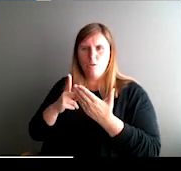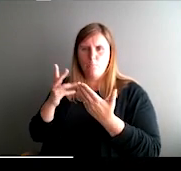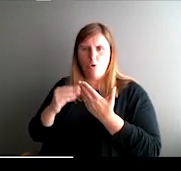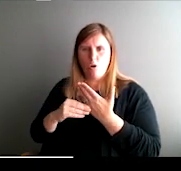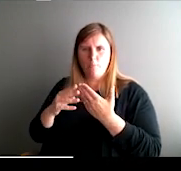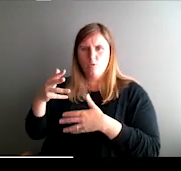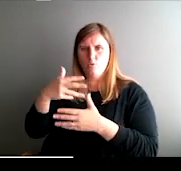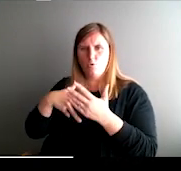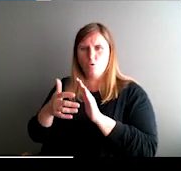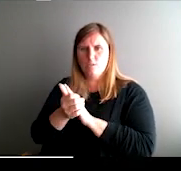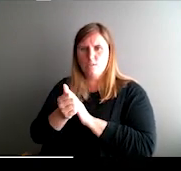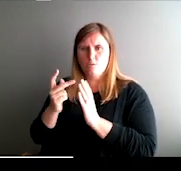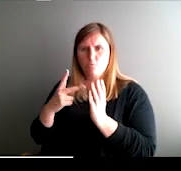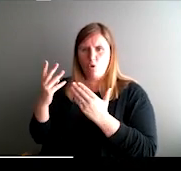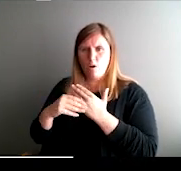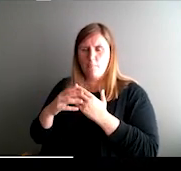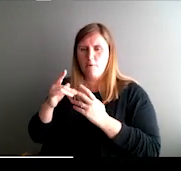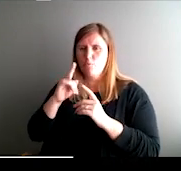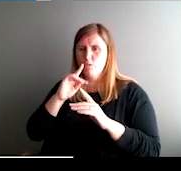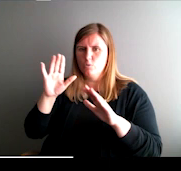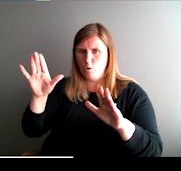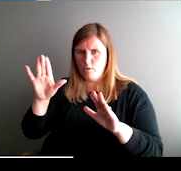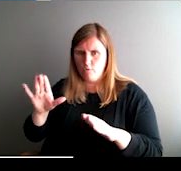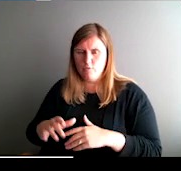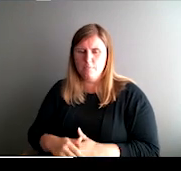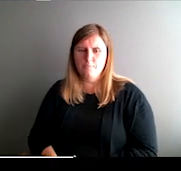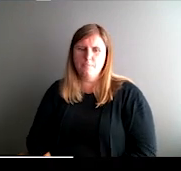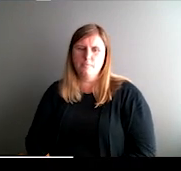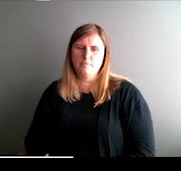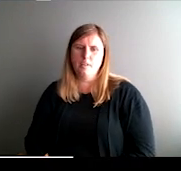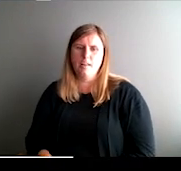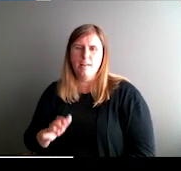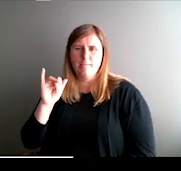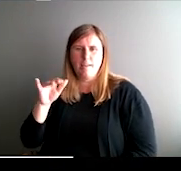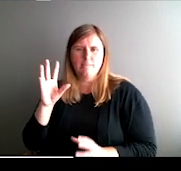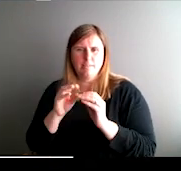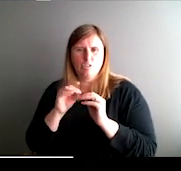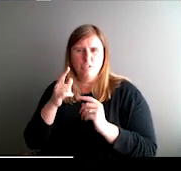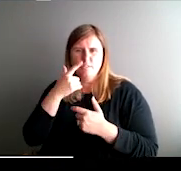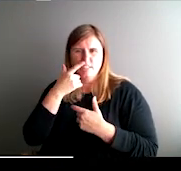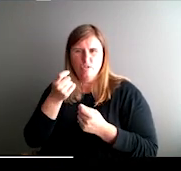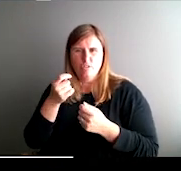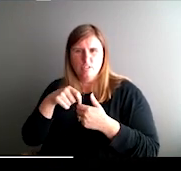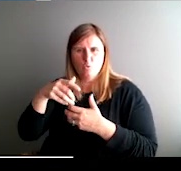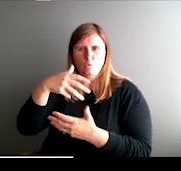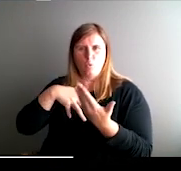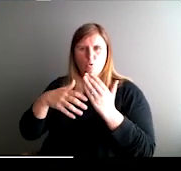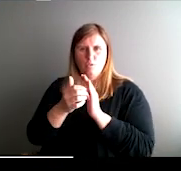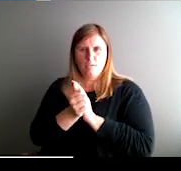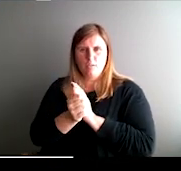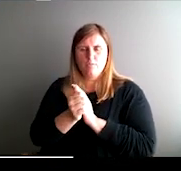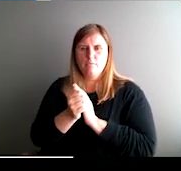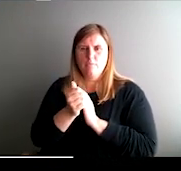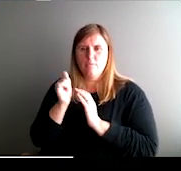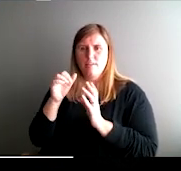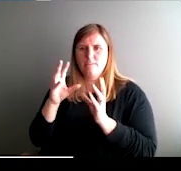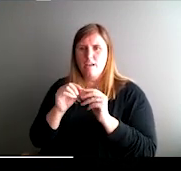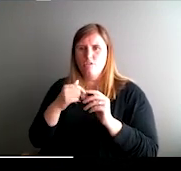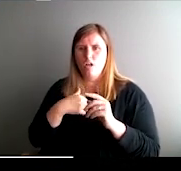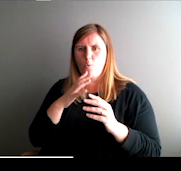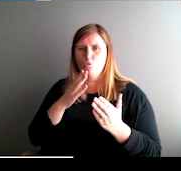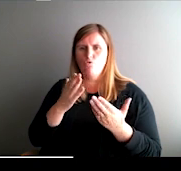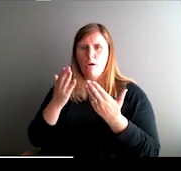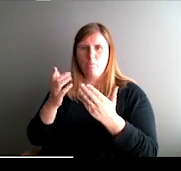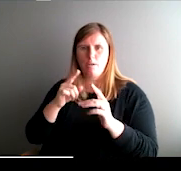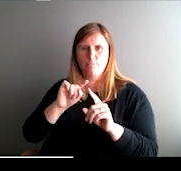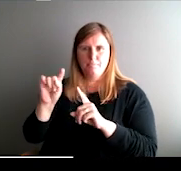these social skills programs, and it was wonderful. And that's a session, if you're interested in social skills, that's a session I would recommend